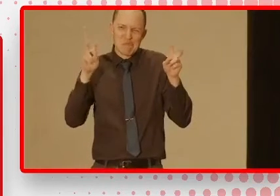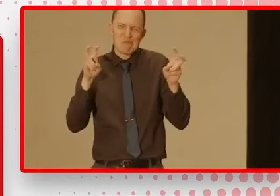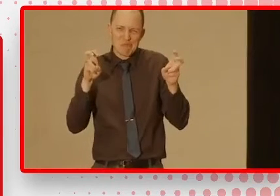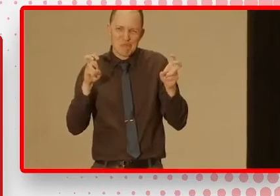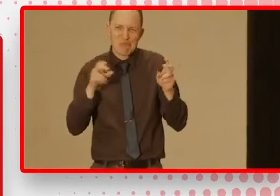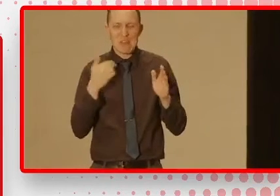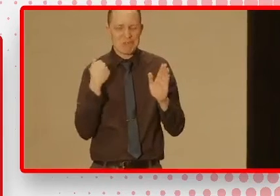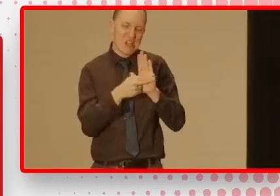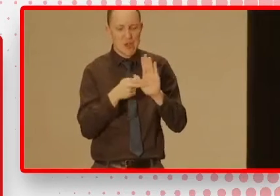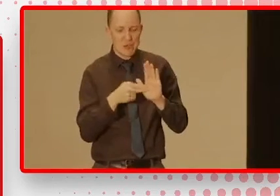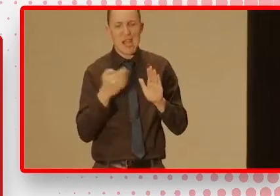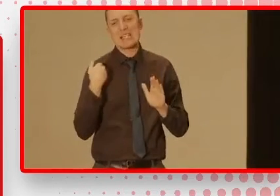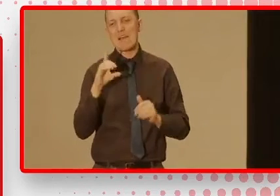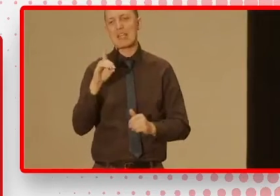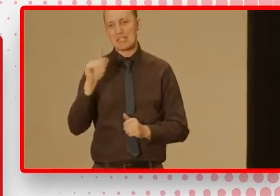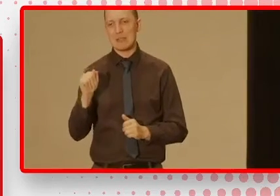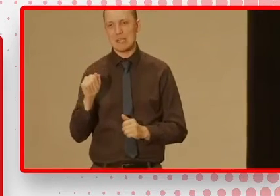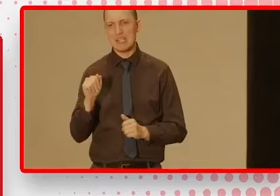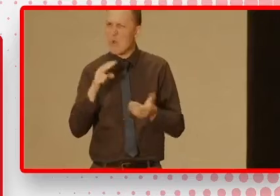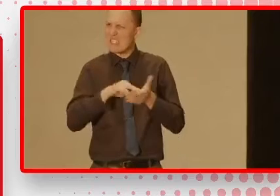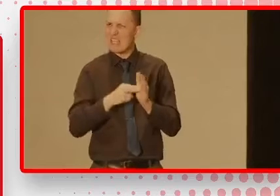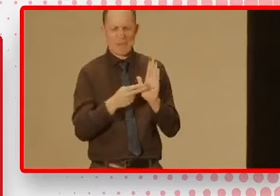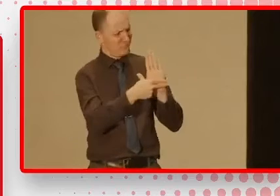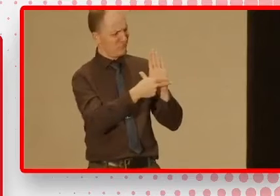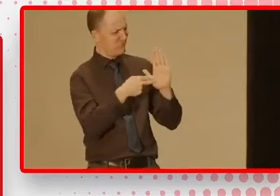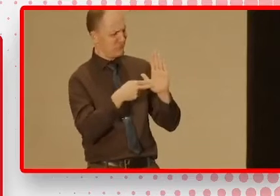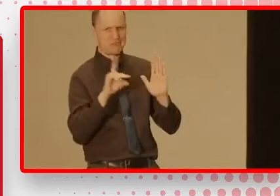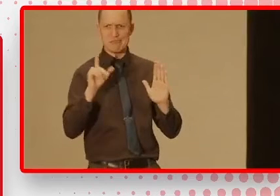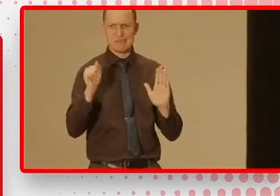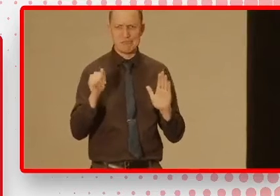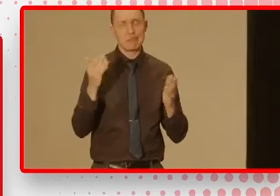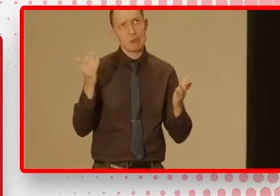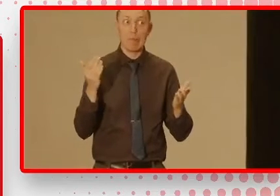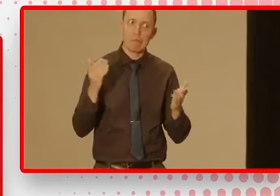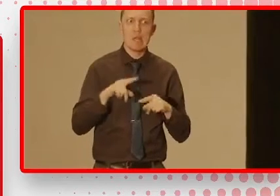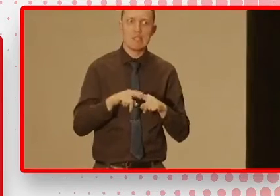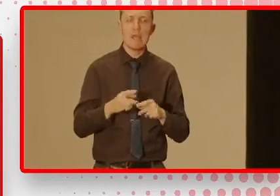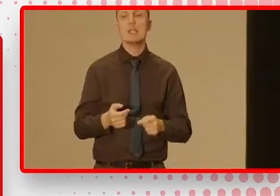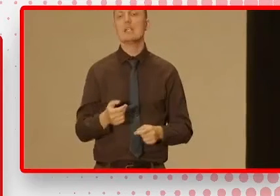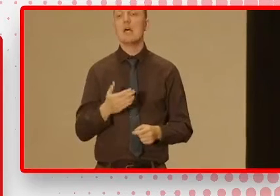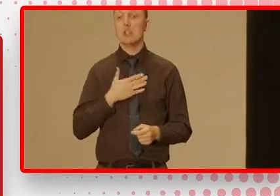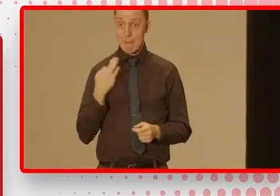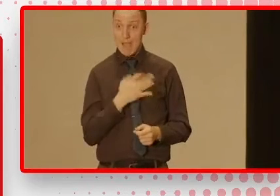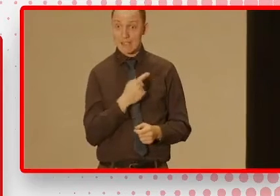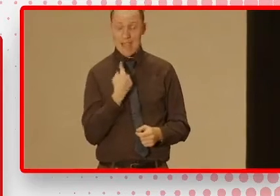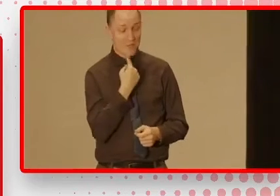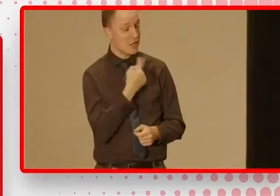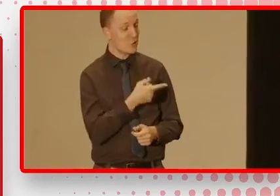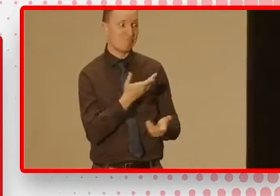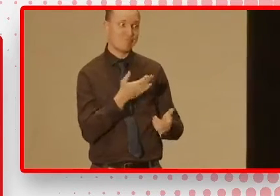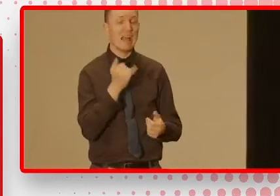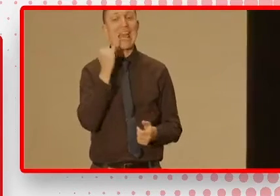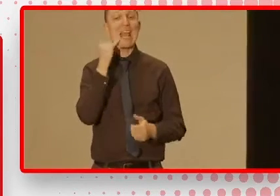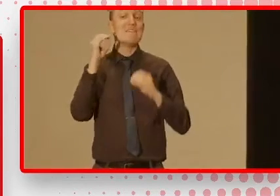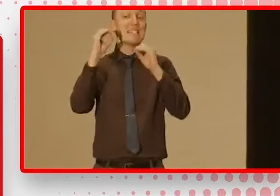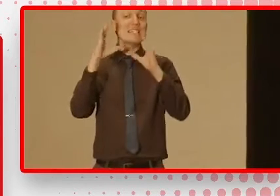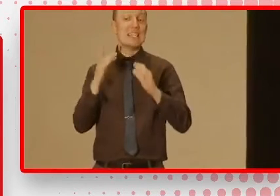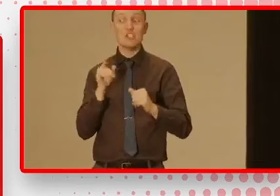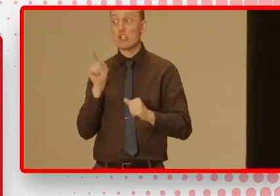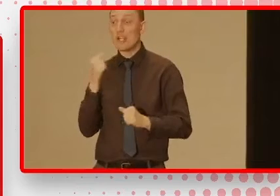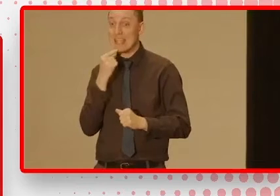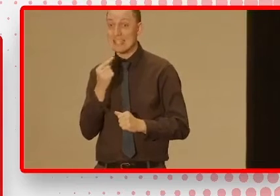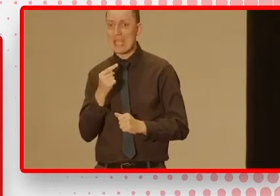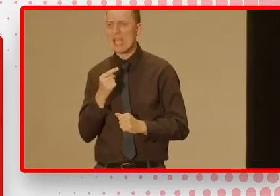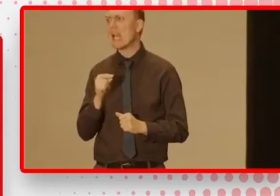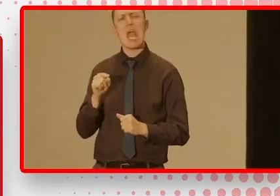open for interpretation. So I've told my staff, and I said, if the teacher says, I've had,